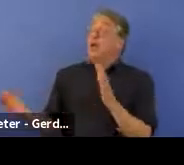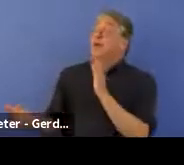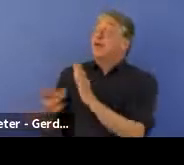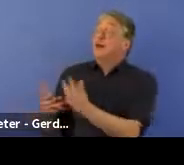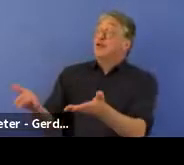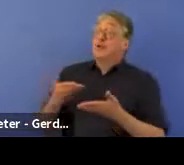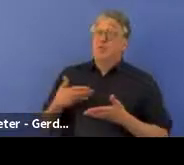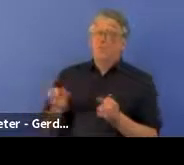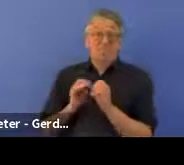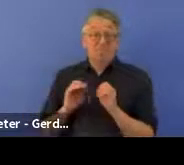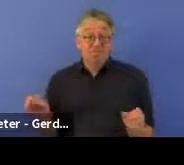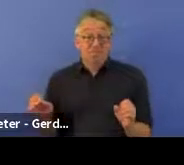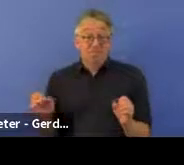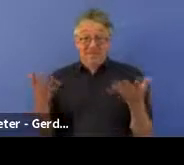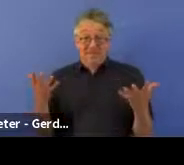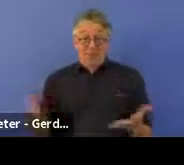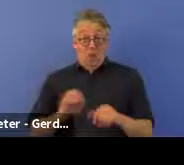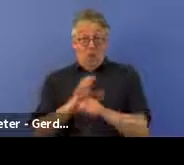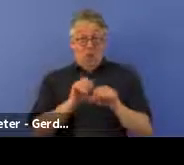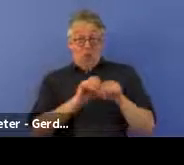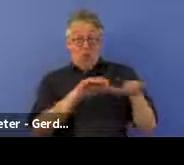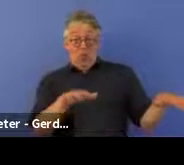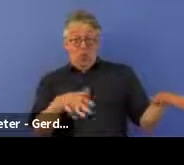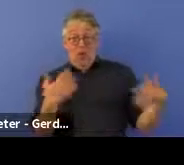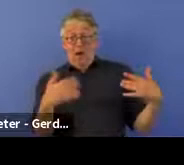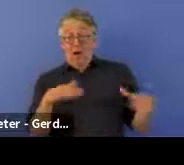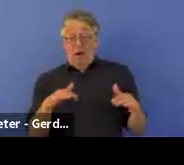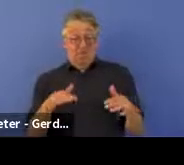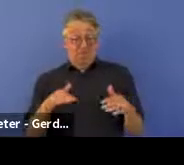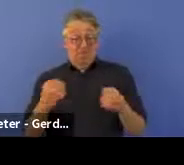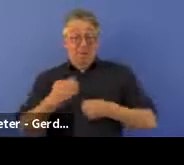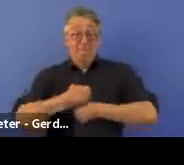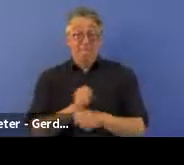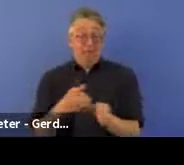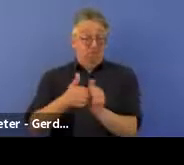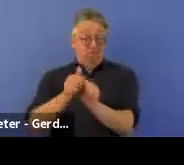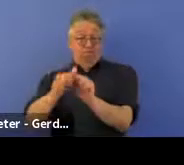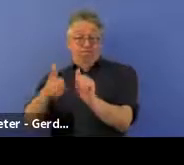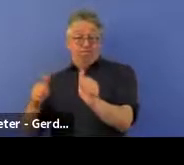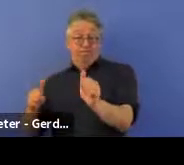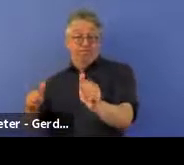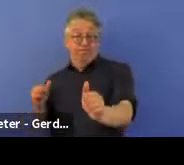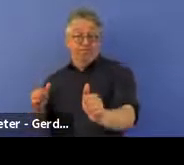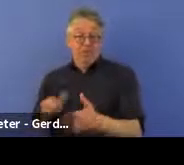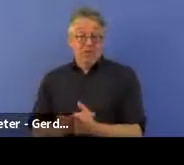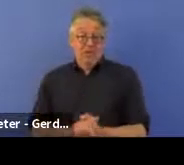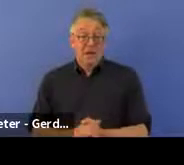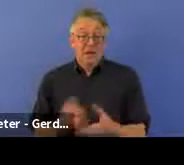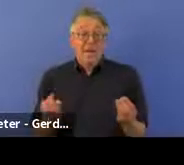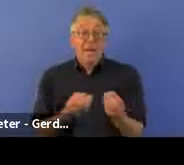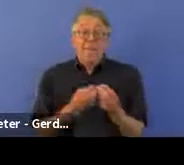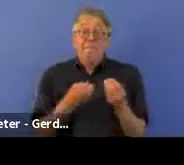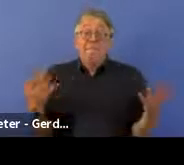disabilities. This pandemic has doubled the challenges faced by people with disability in